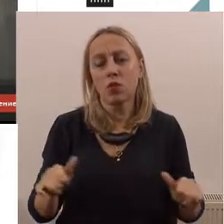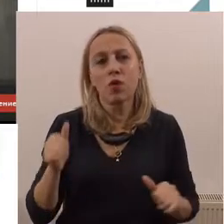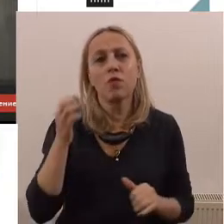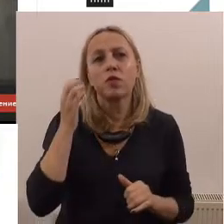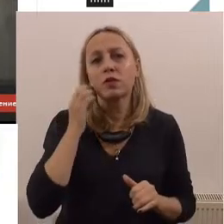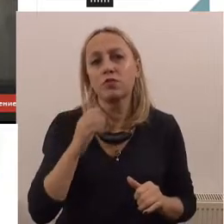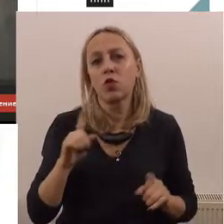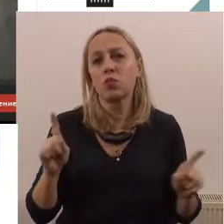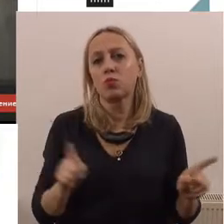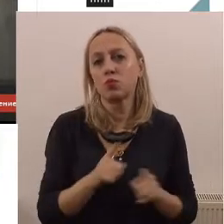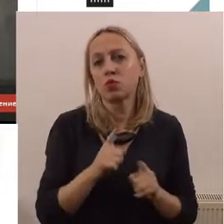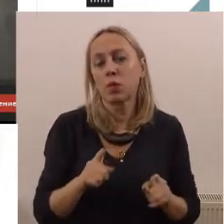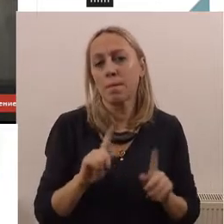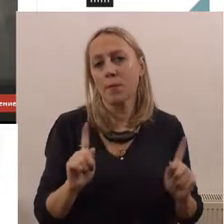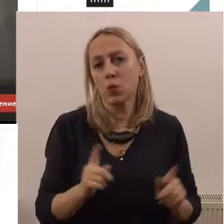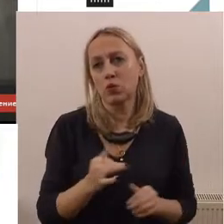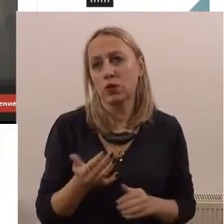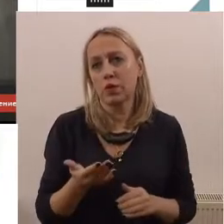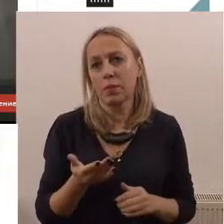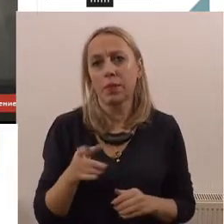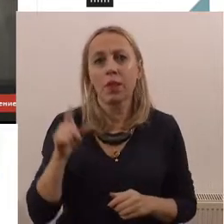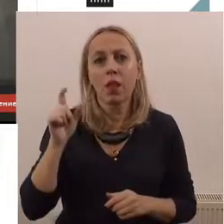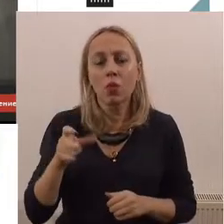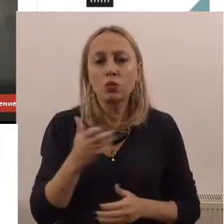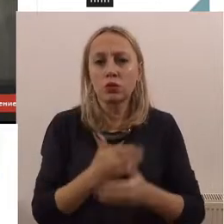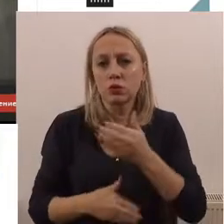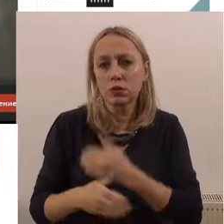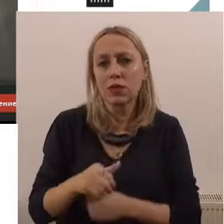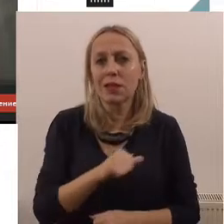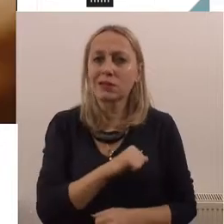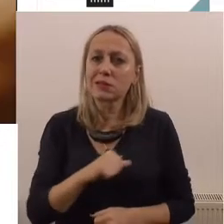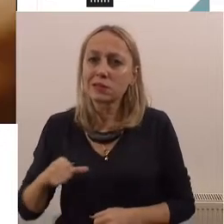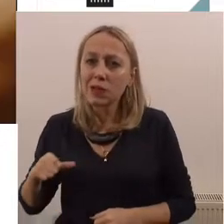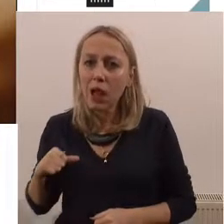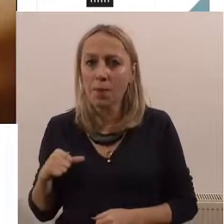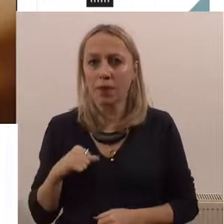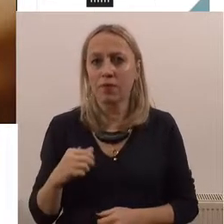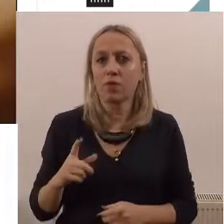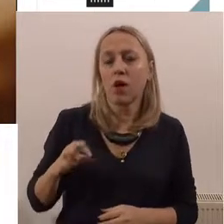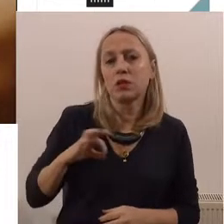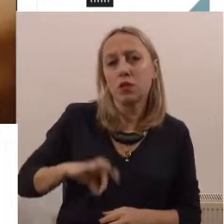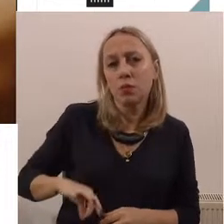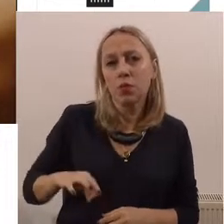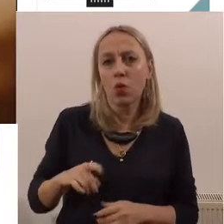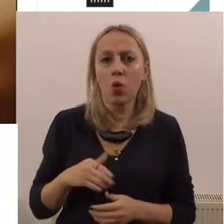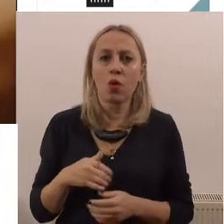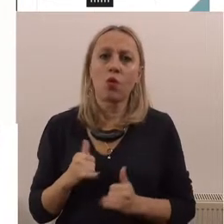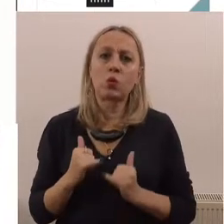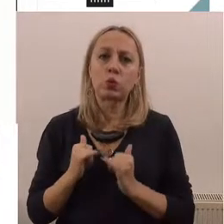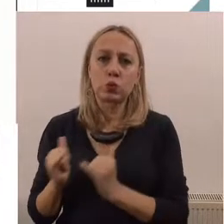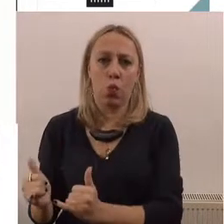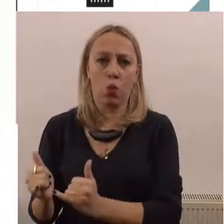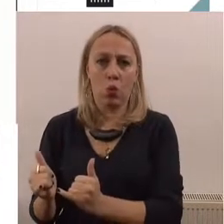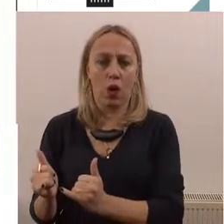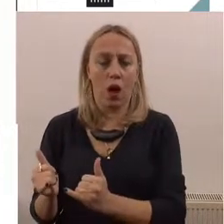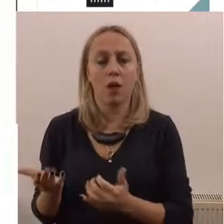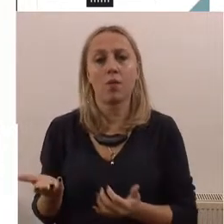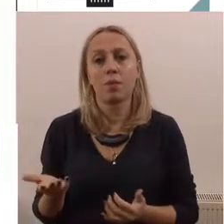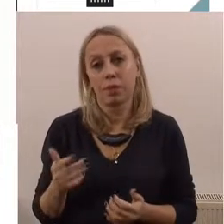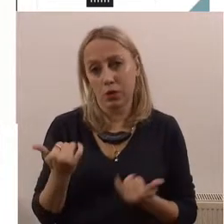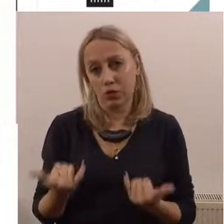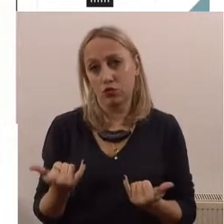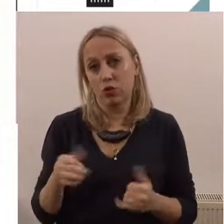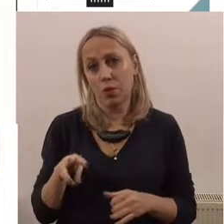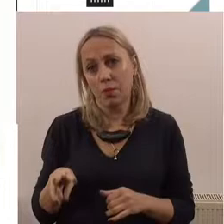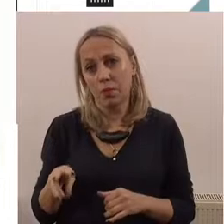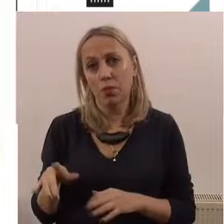manual control. And so we decided to organize our museum in such a way that